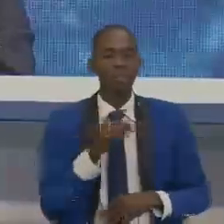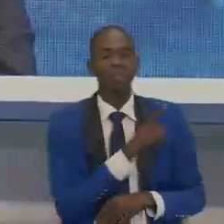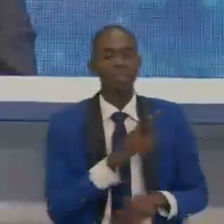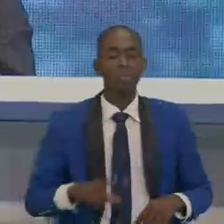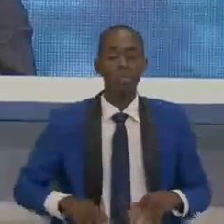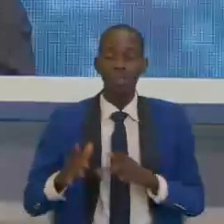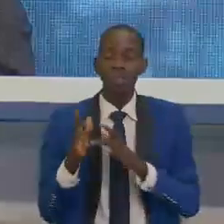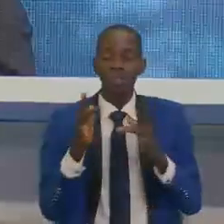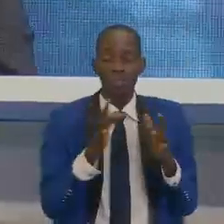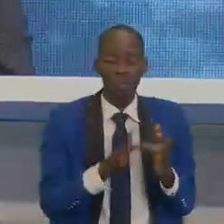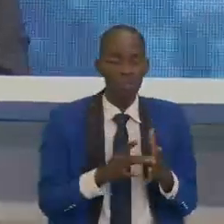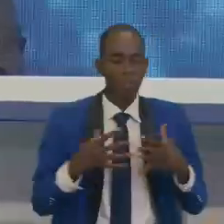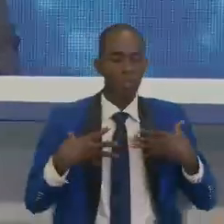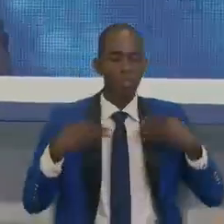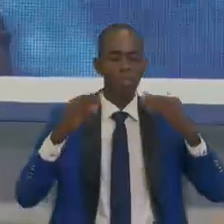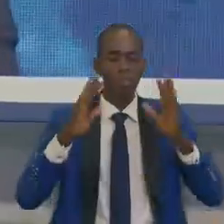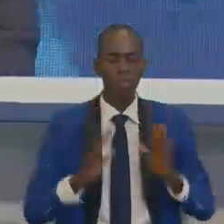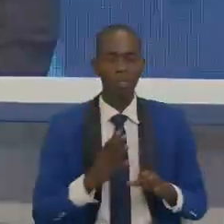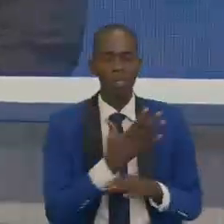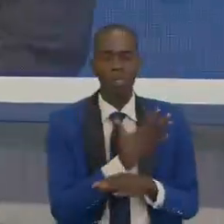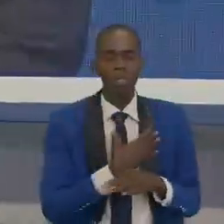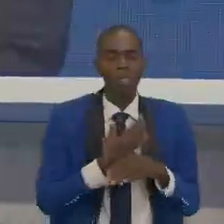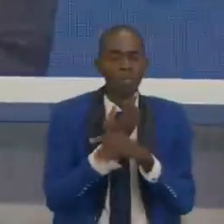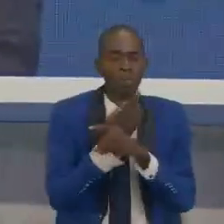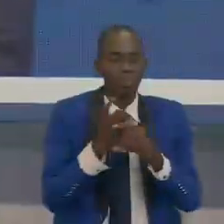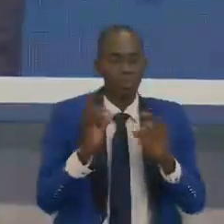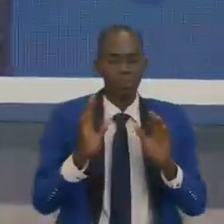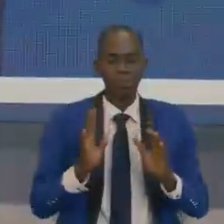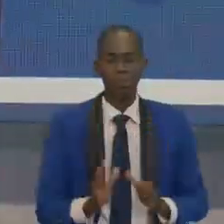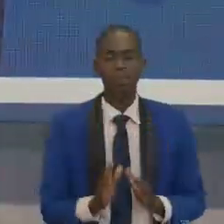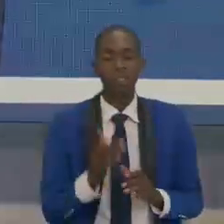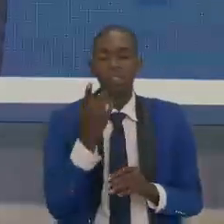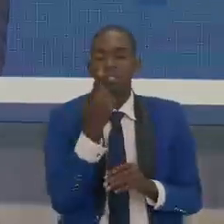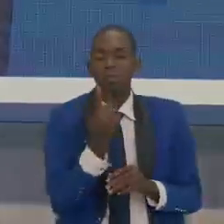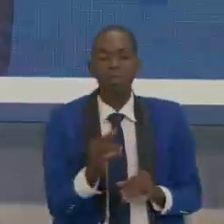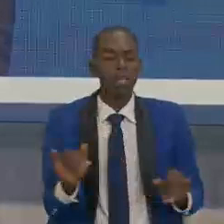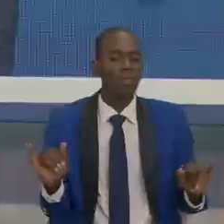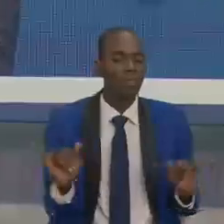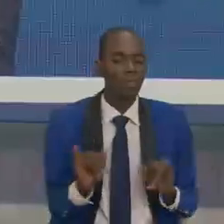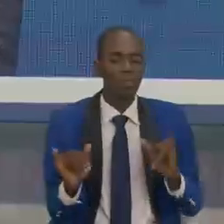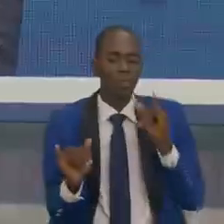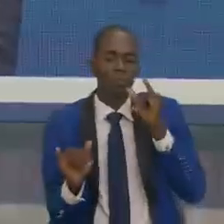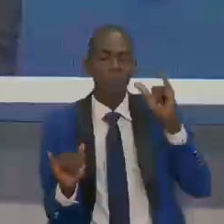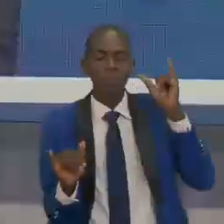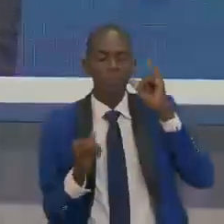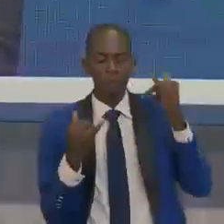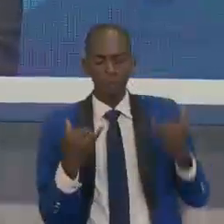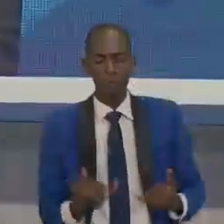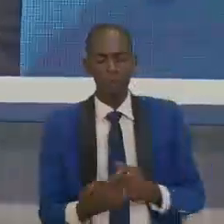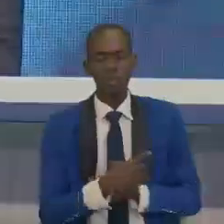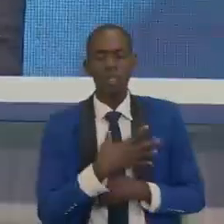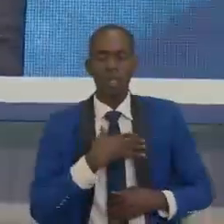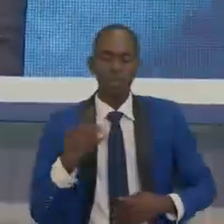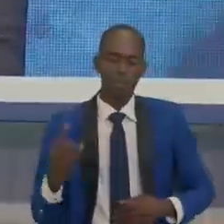Jesus, healer and deliverer. The same yesterday, today, and forever.